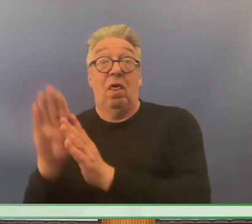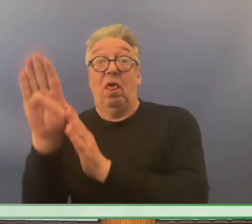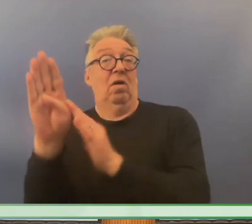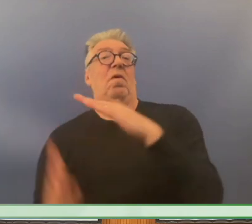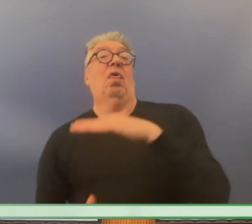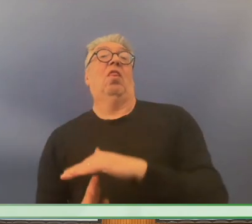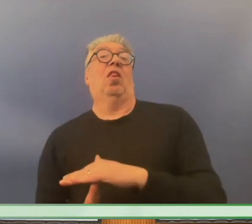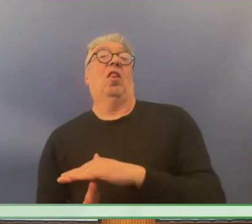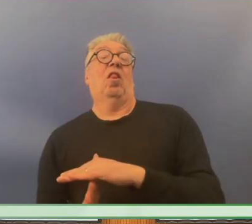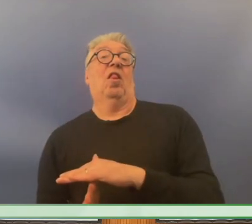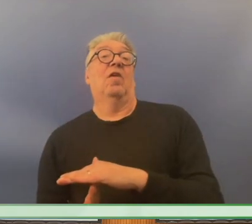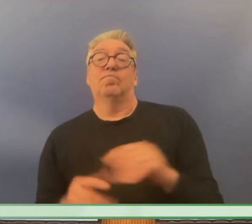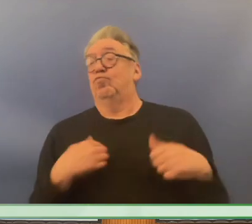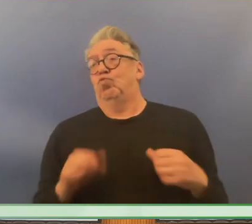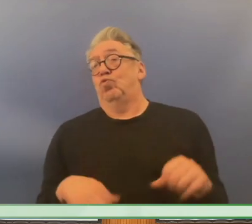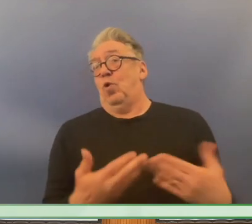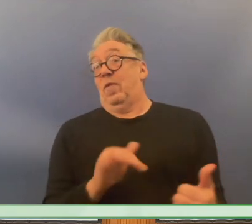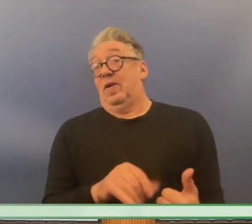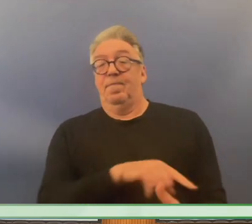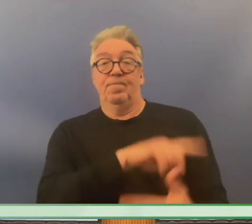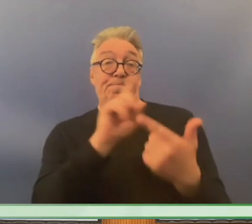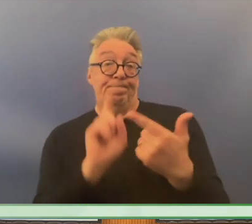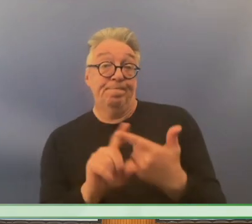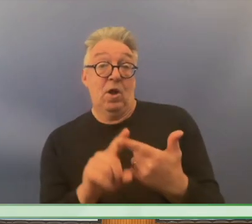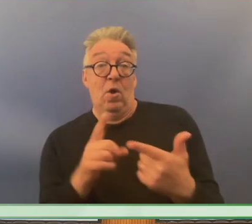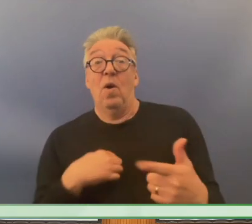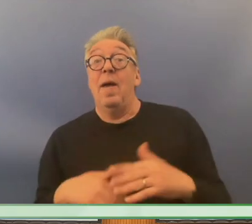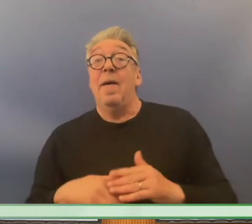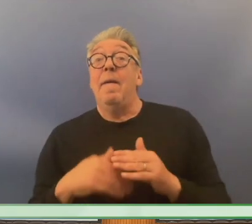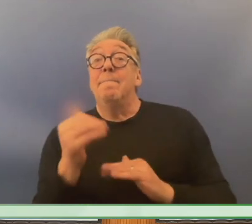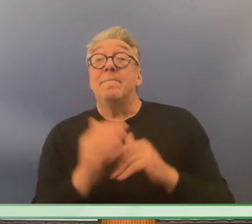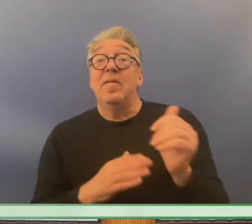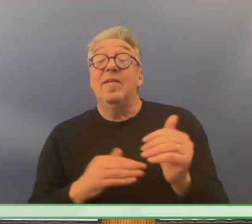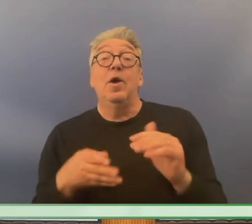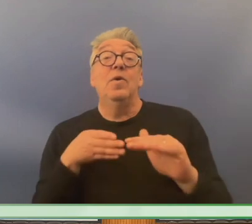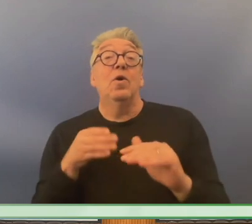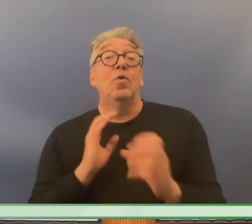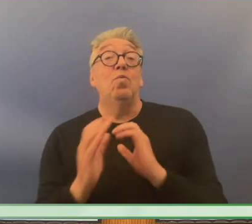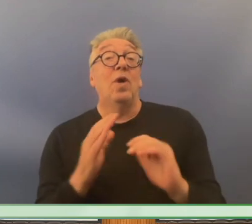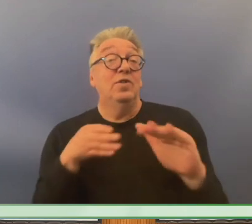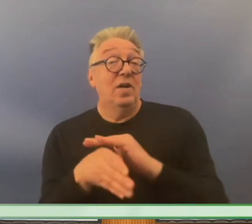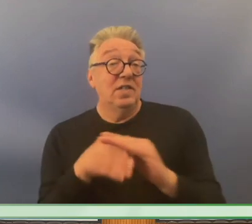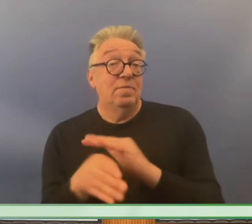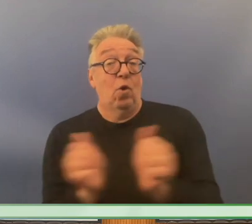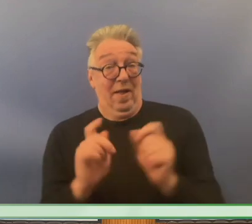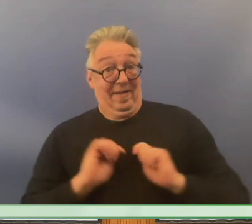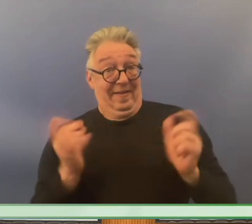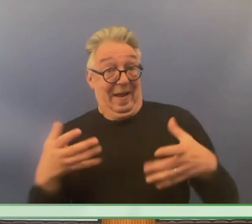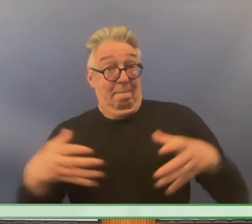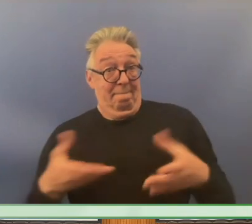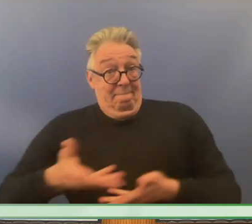talent. We have built accessible communications within the team, but also with our clients, and it's very interesting. One